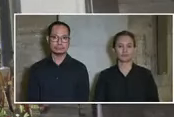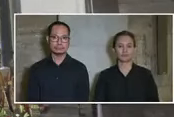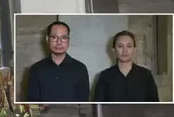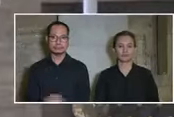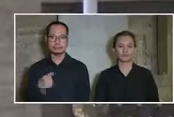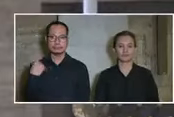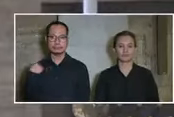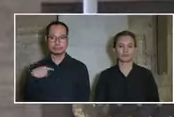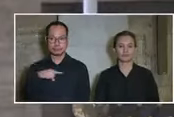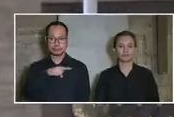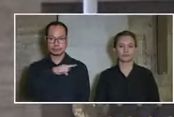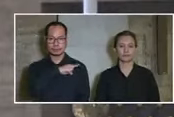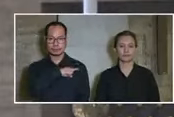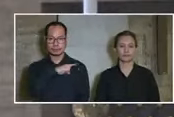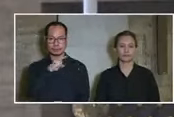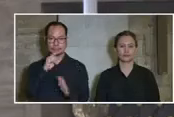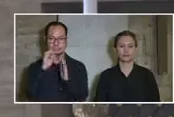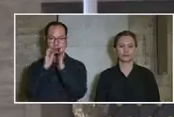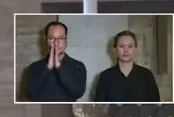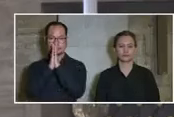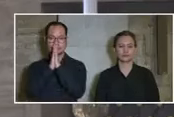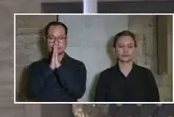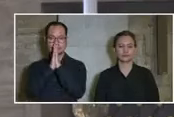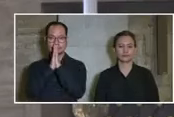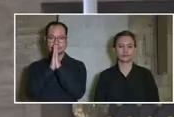Let us pray.